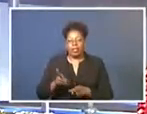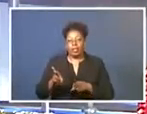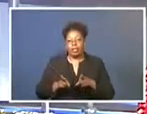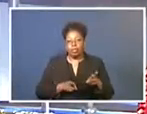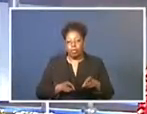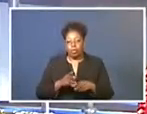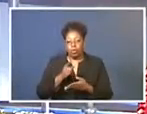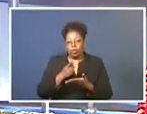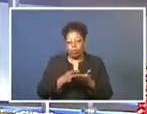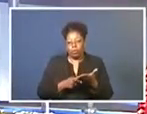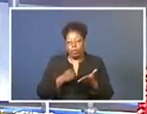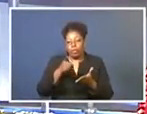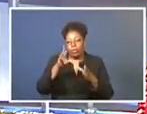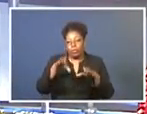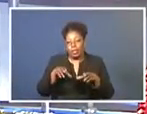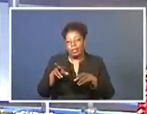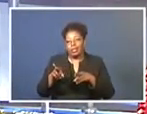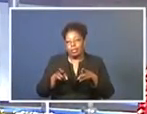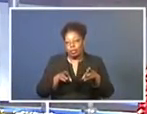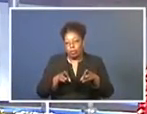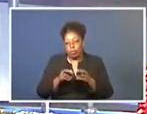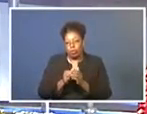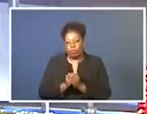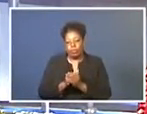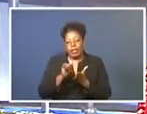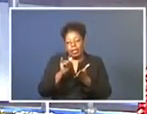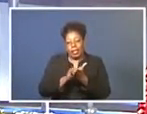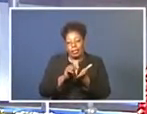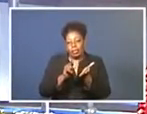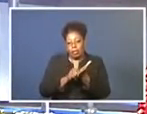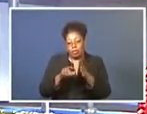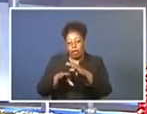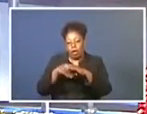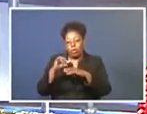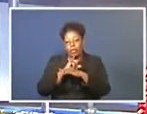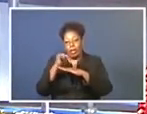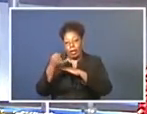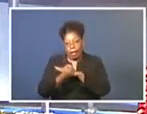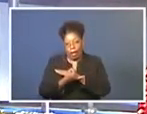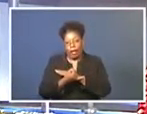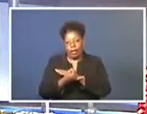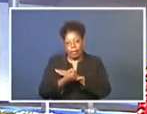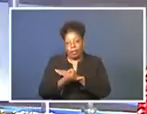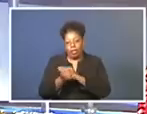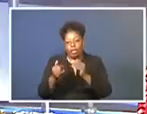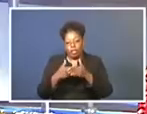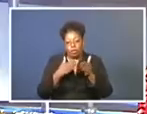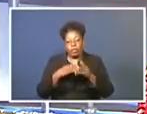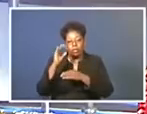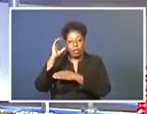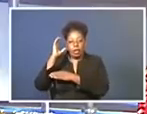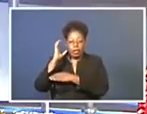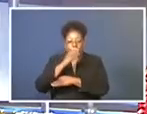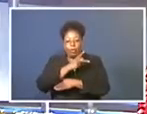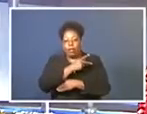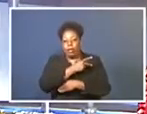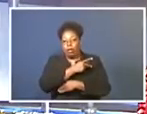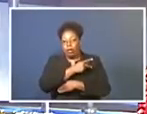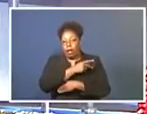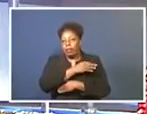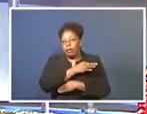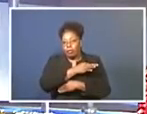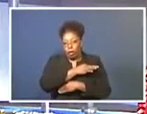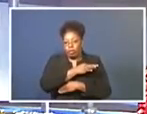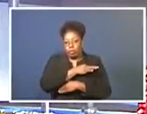Control what you can control is the message of Bahama Out Islands Promotions Board Executive Director Carrie Fountain to properties represented in the